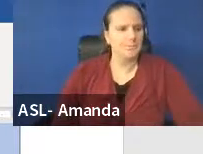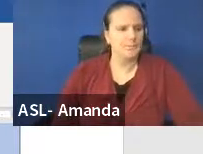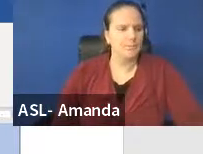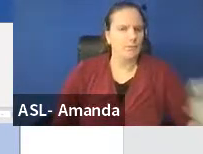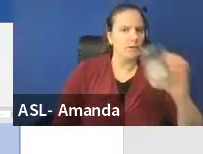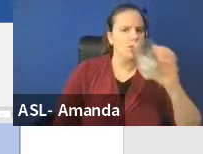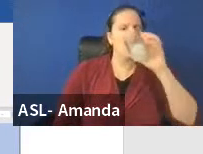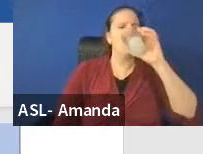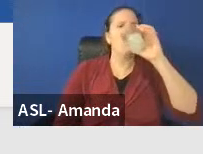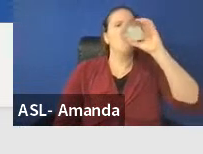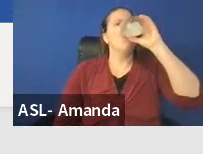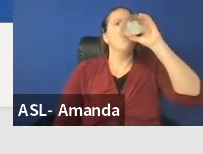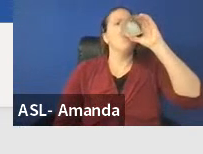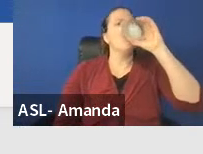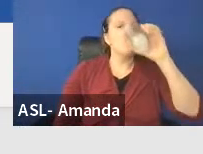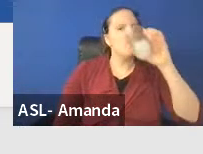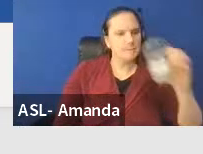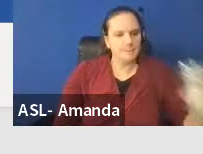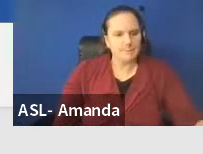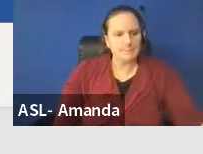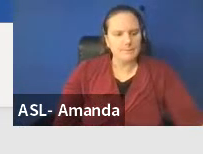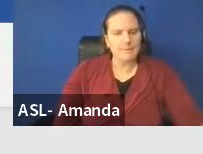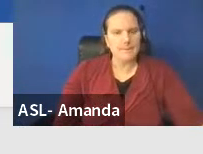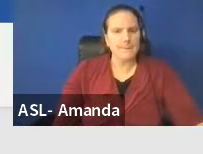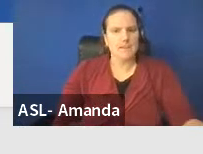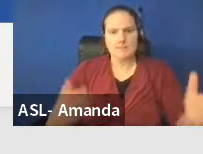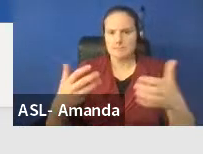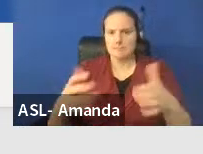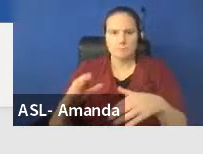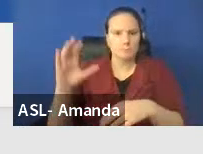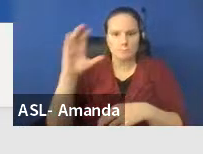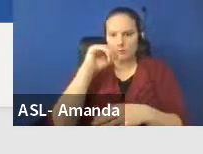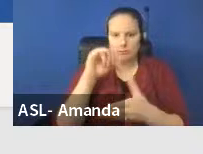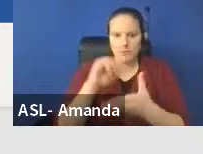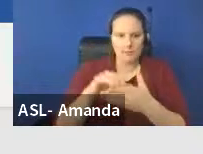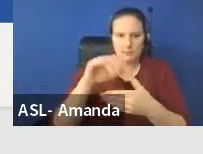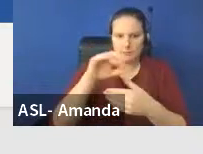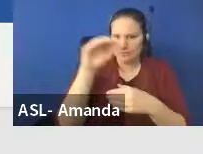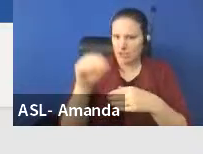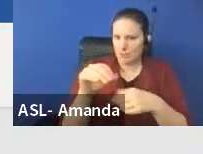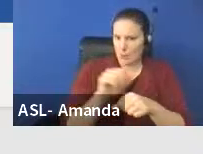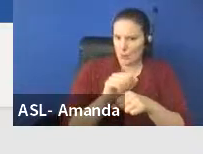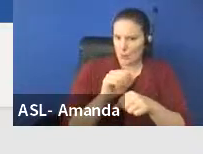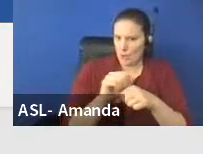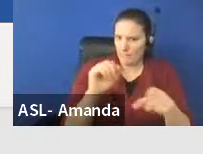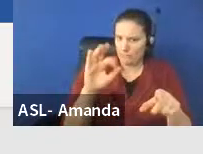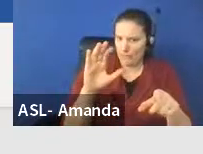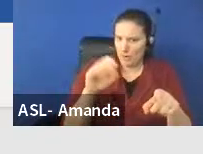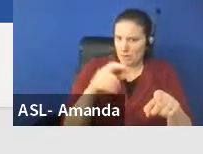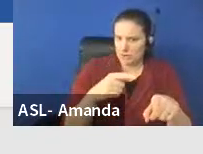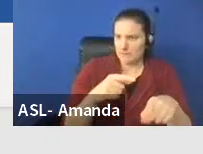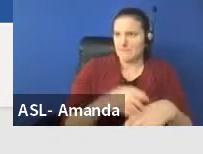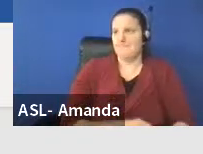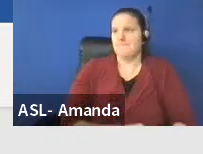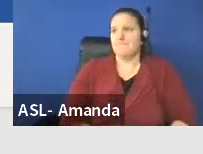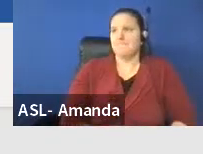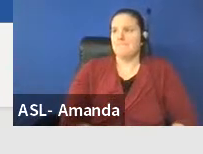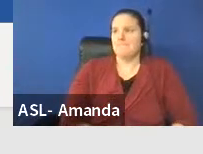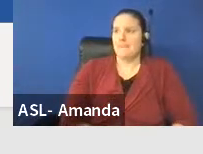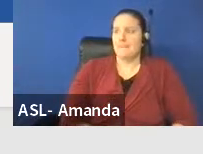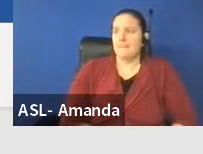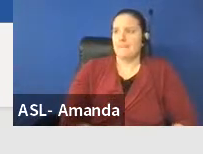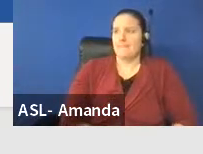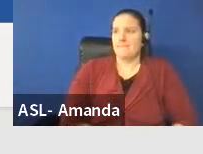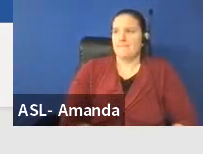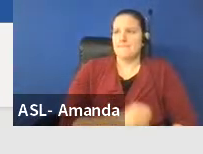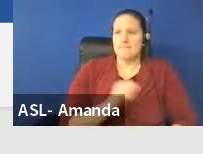I want to assume that it's the percentage of workforce, but